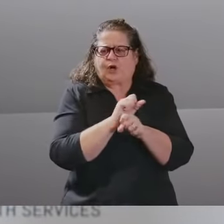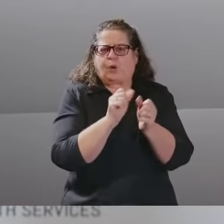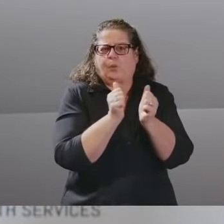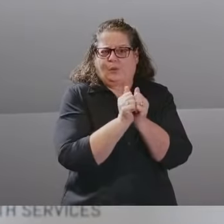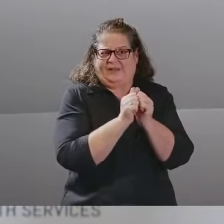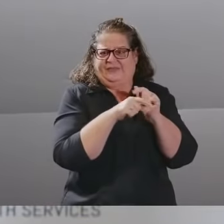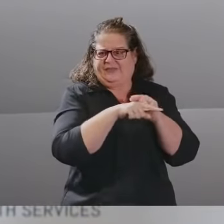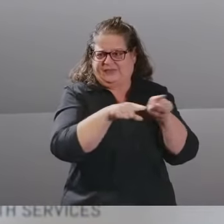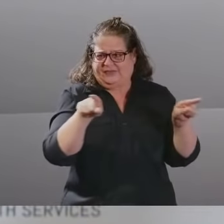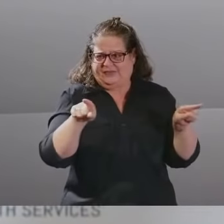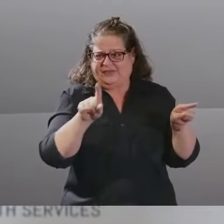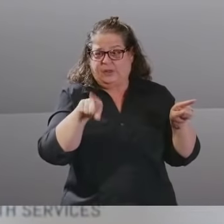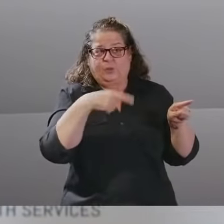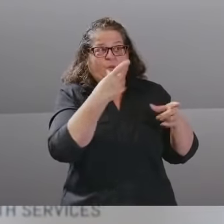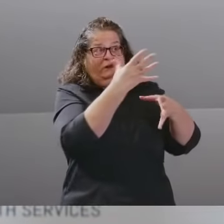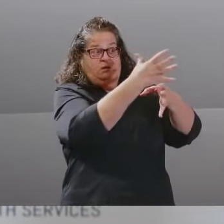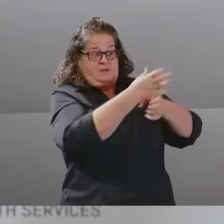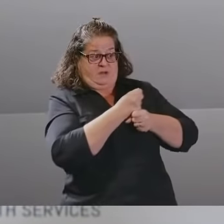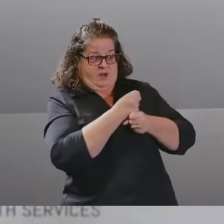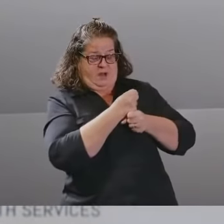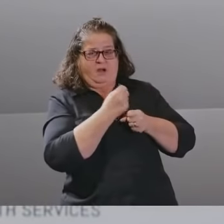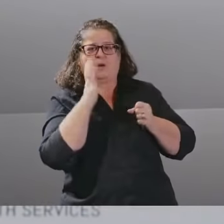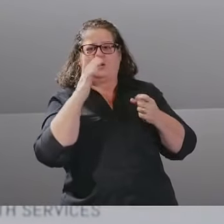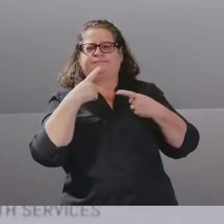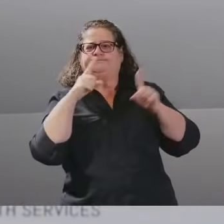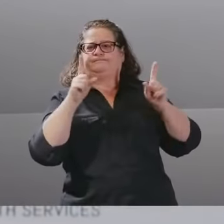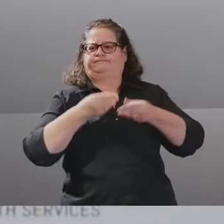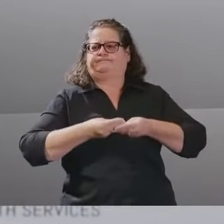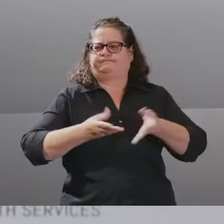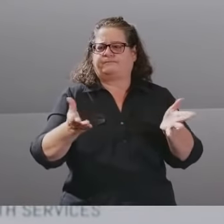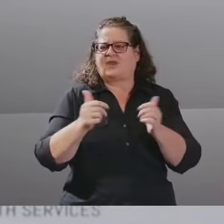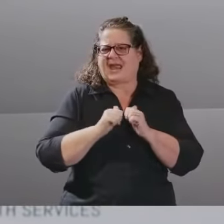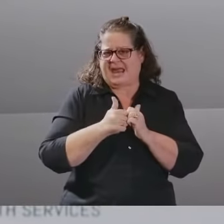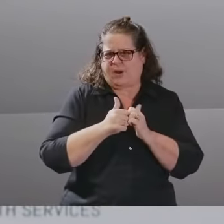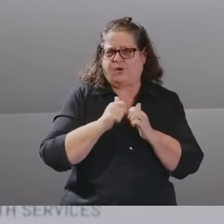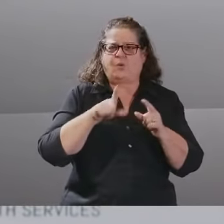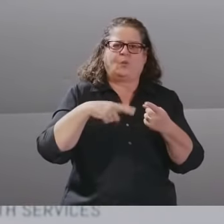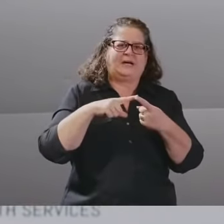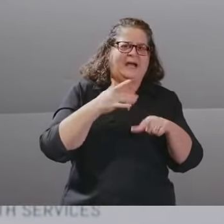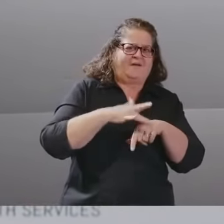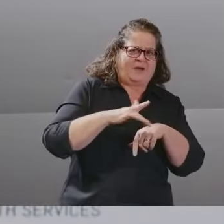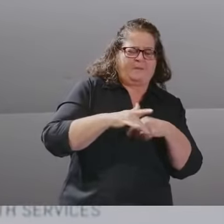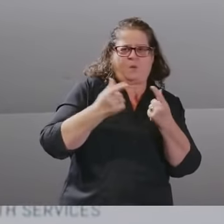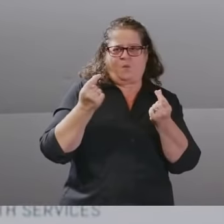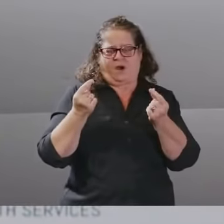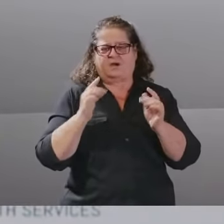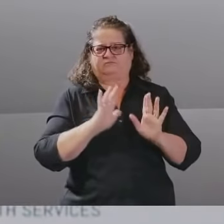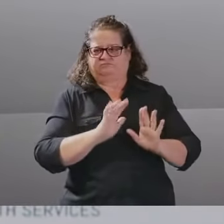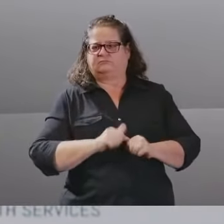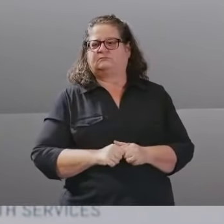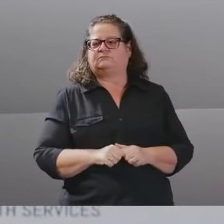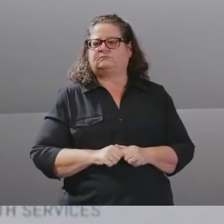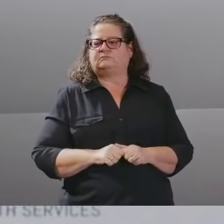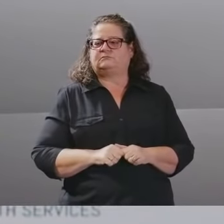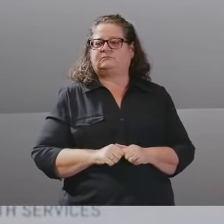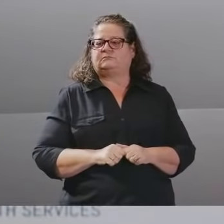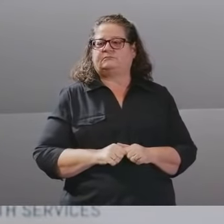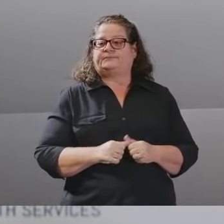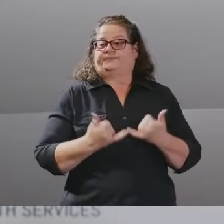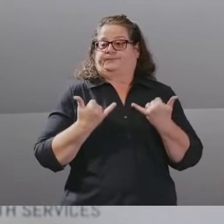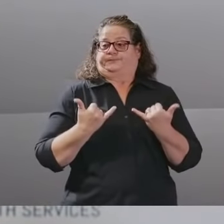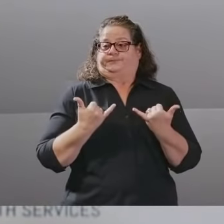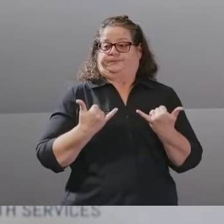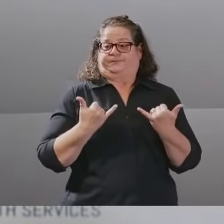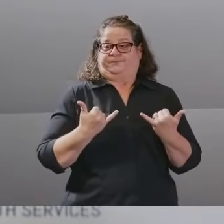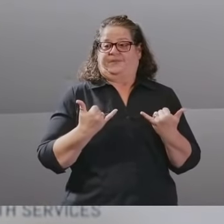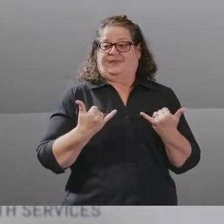of these vaccines once they are available. And to support these efforts, today I'm issuing an executive